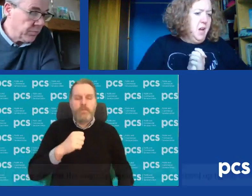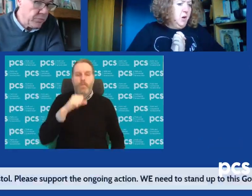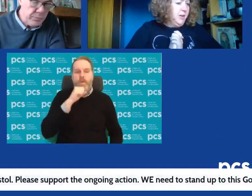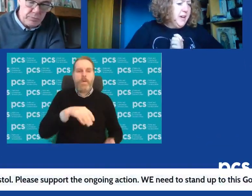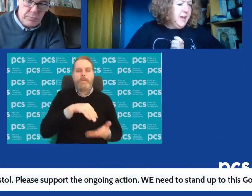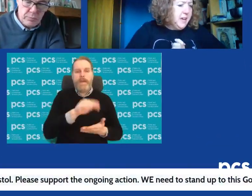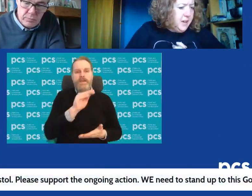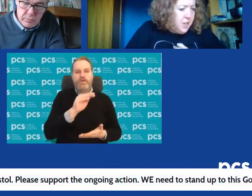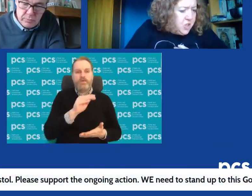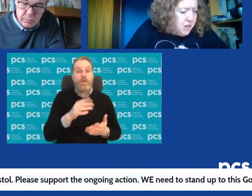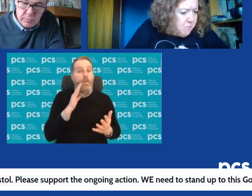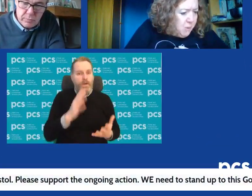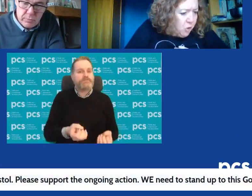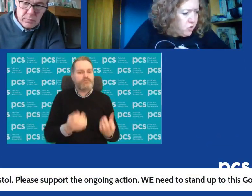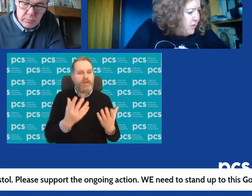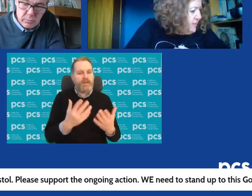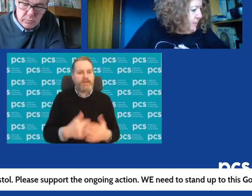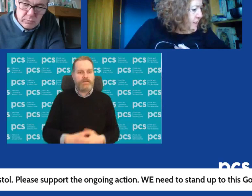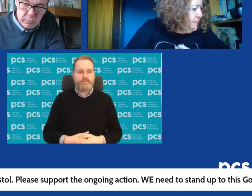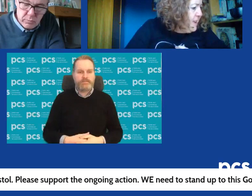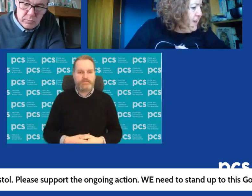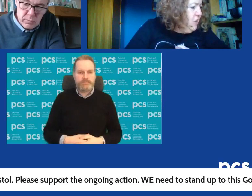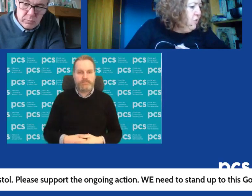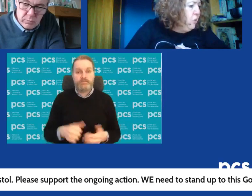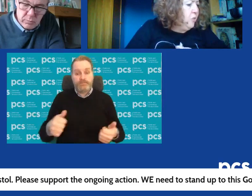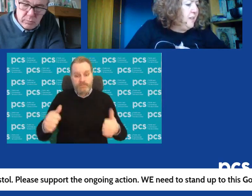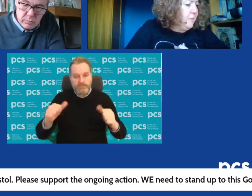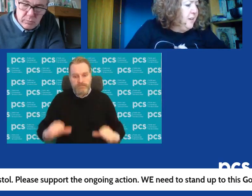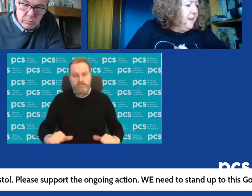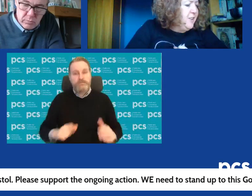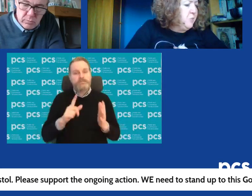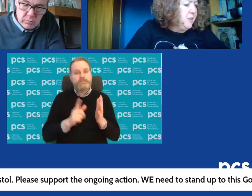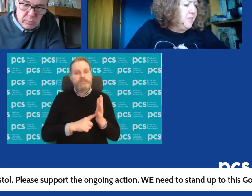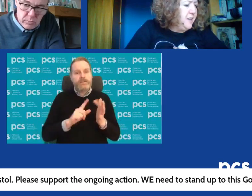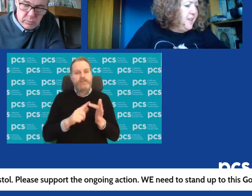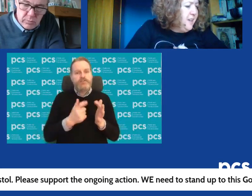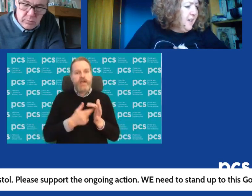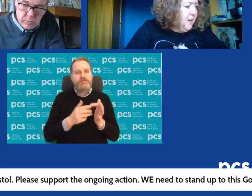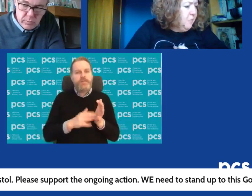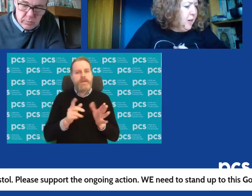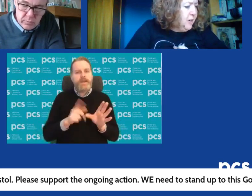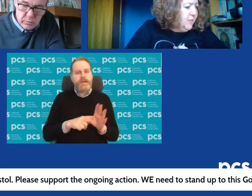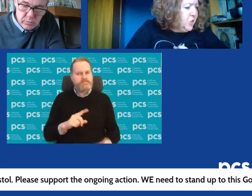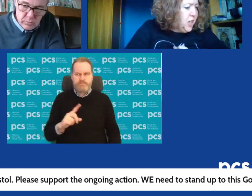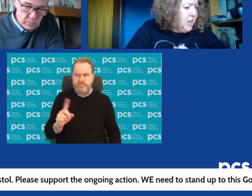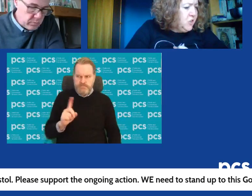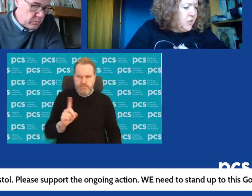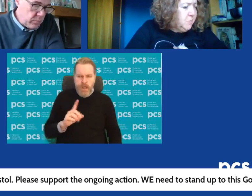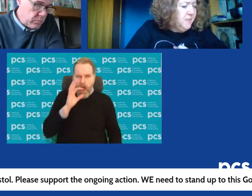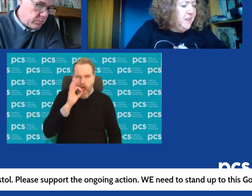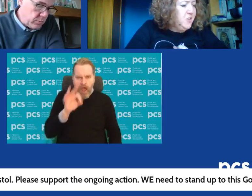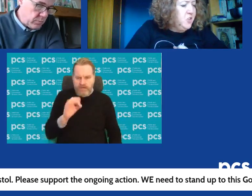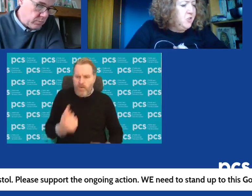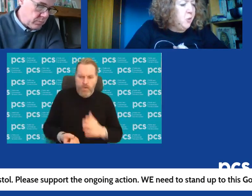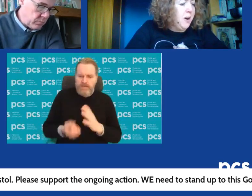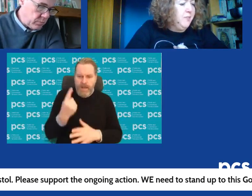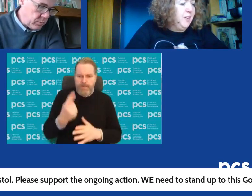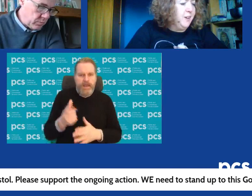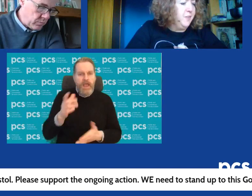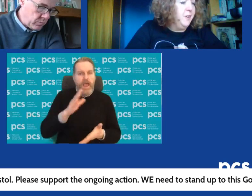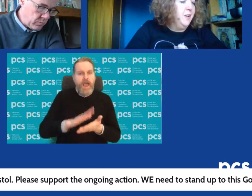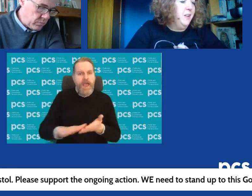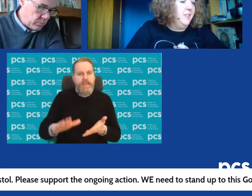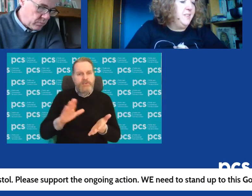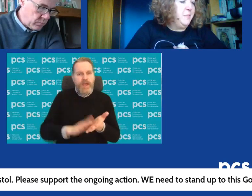you. Okay, Jeremy Watrett says, any news on what's happening in HMRC regarding the changes to the percentages required